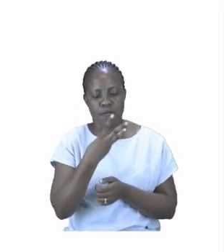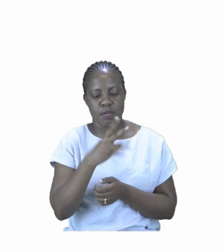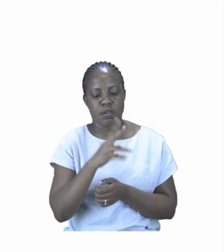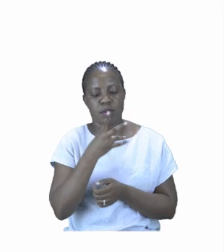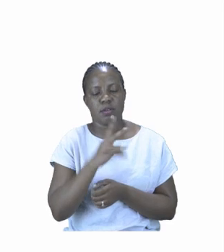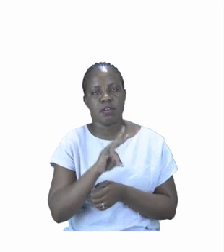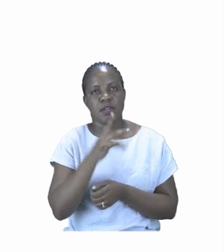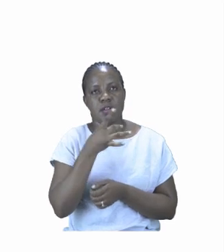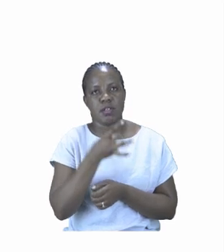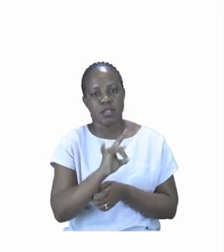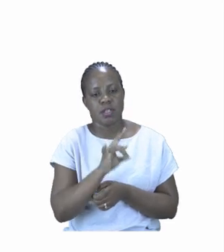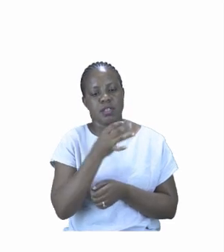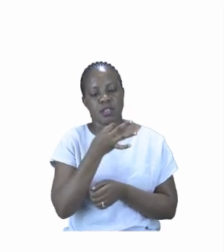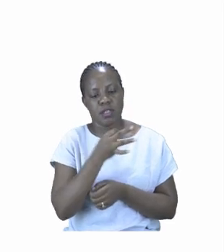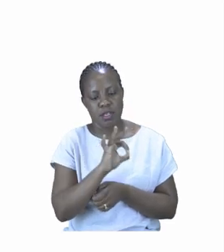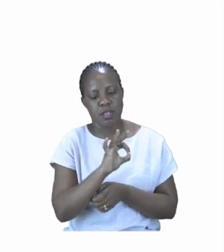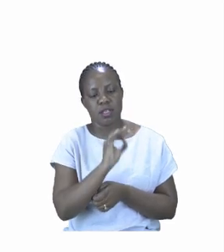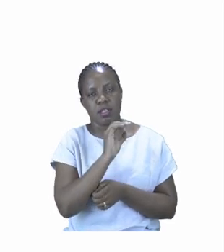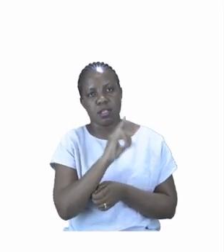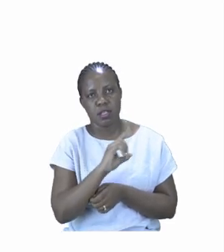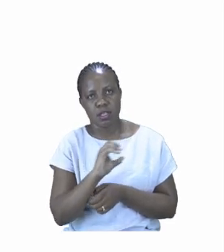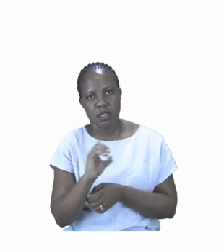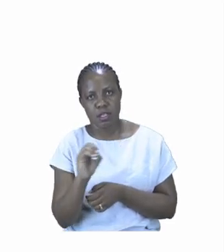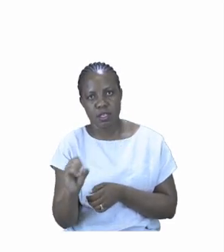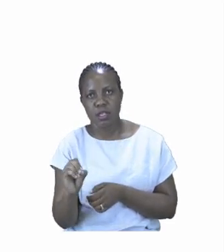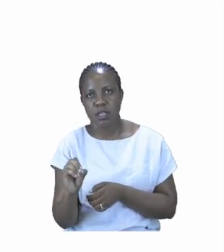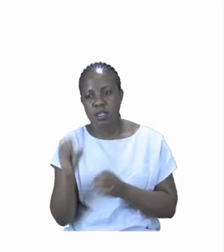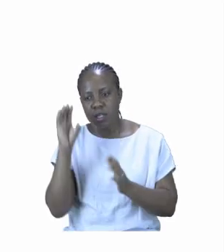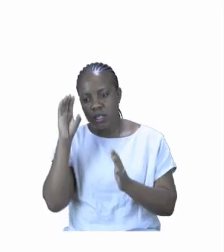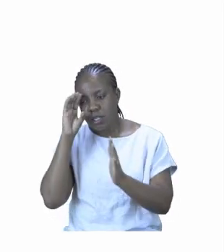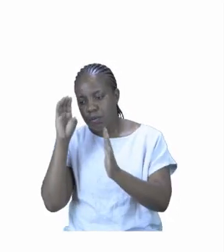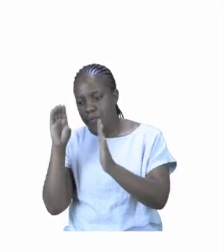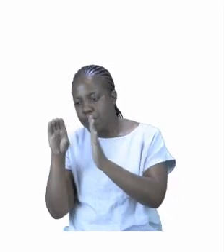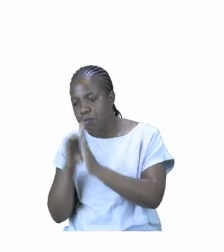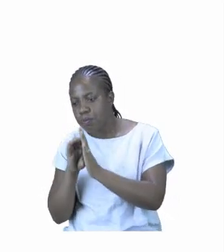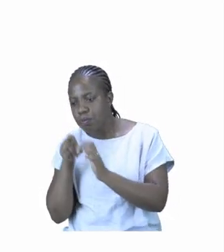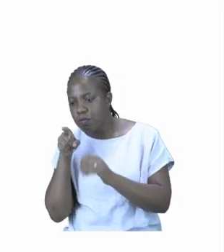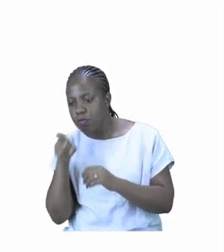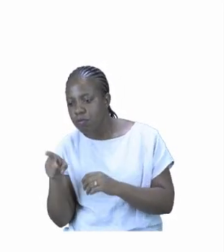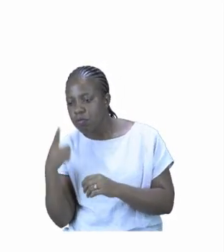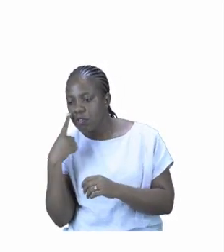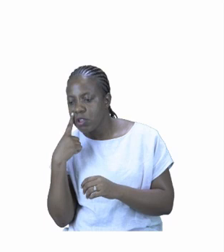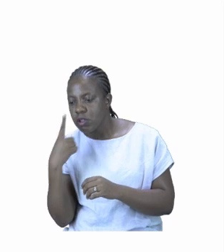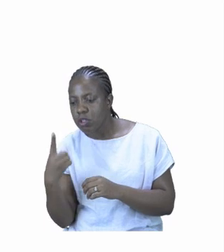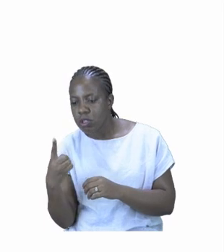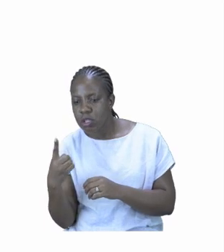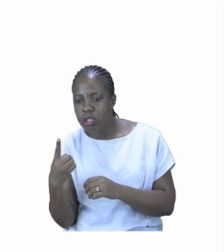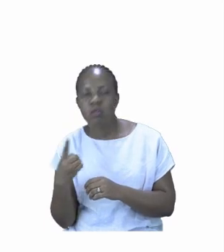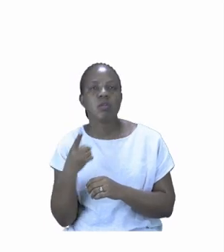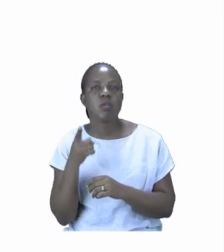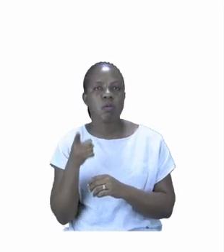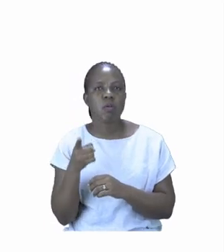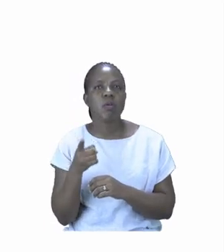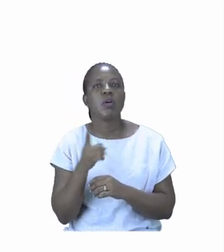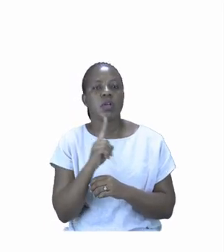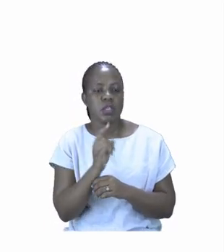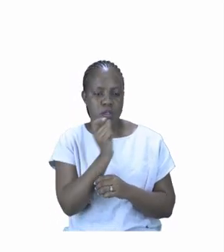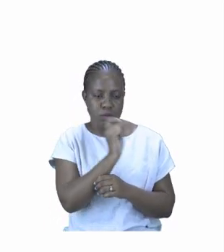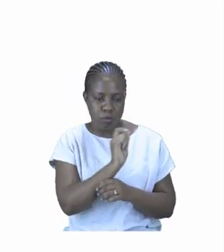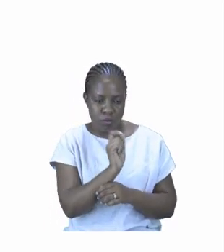name for the picture according to the consonants that you have to use. Please take your